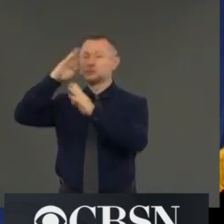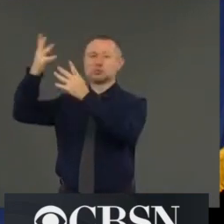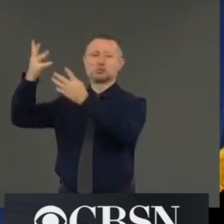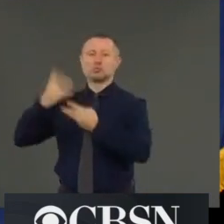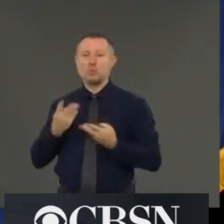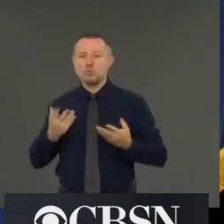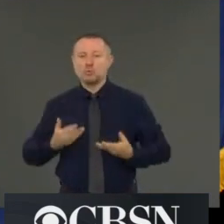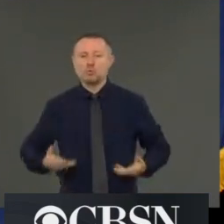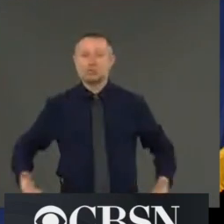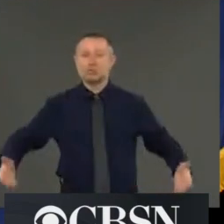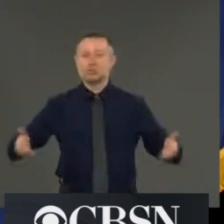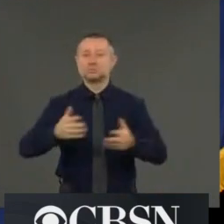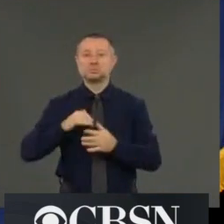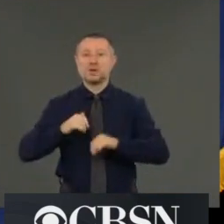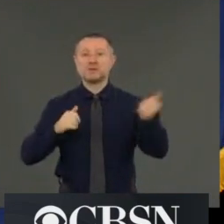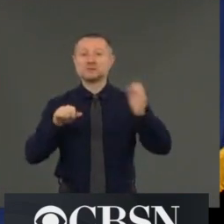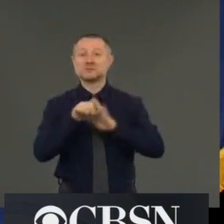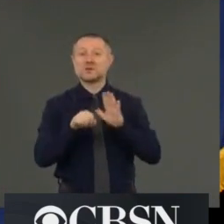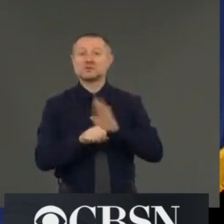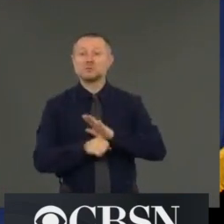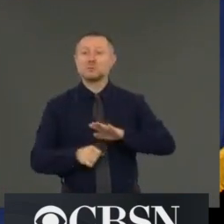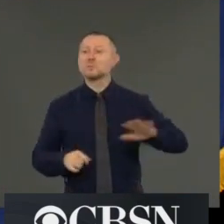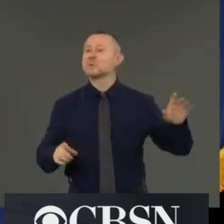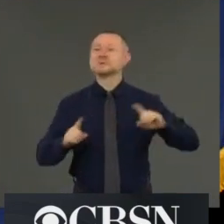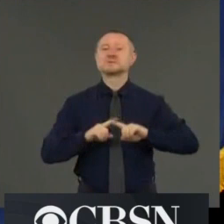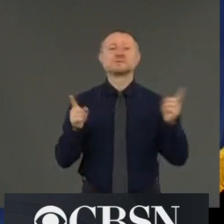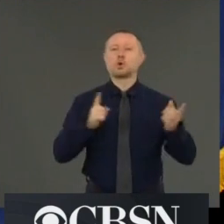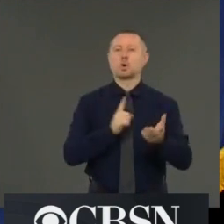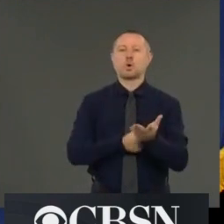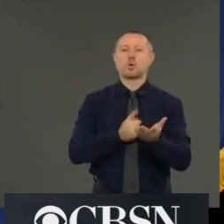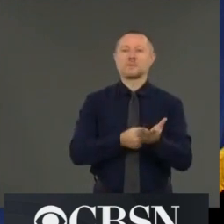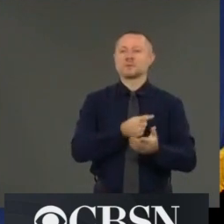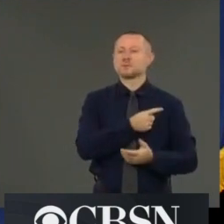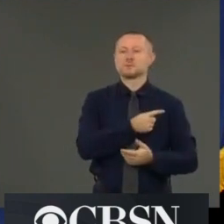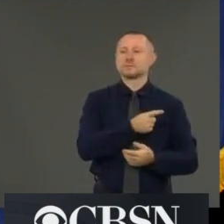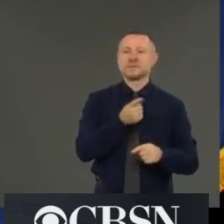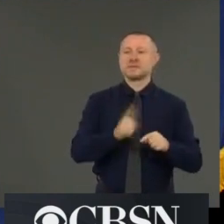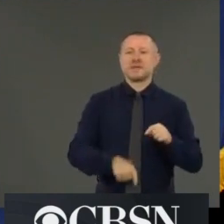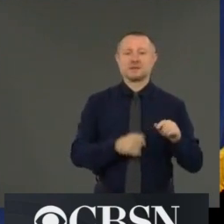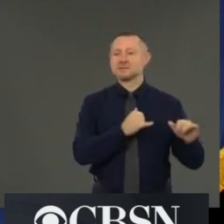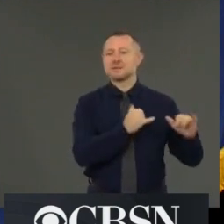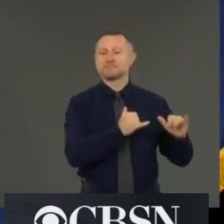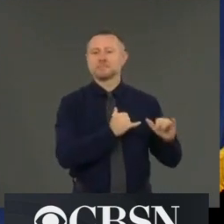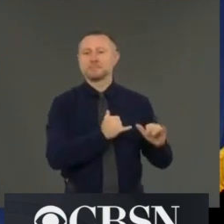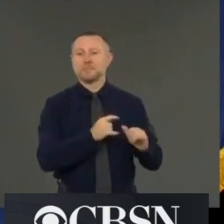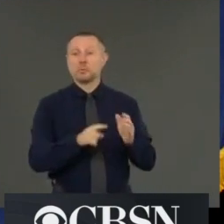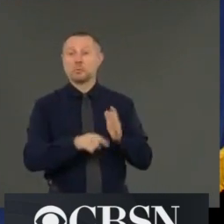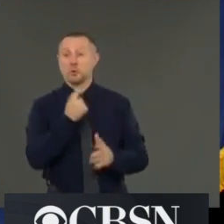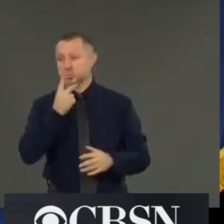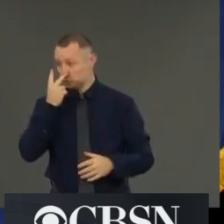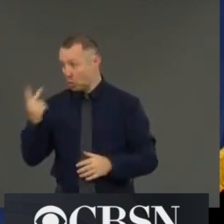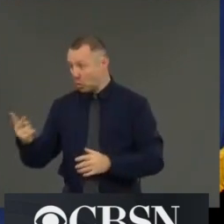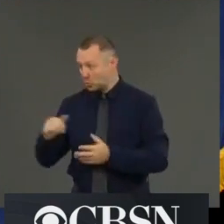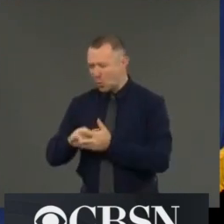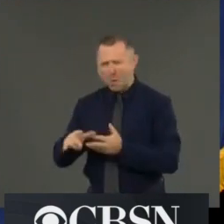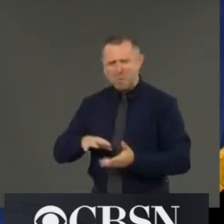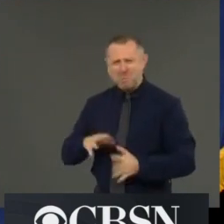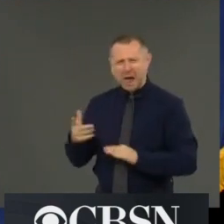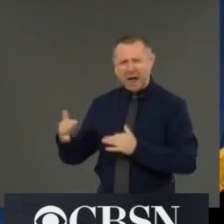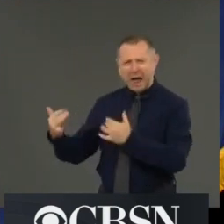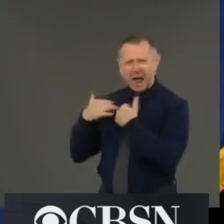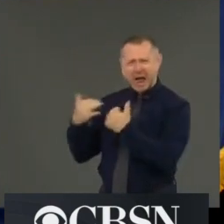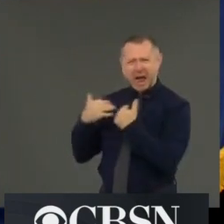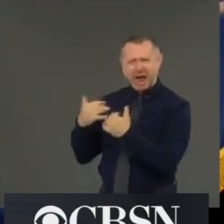argument because once it happened in New York, now they're on notice, right? It's in America, big